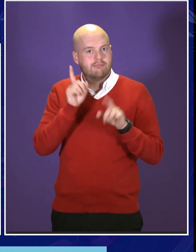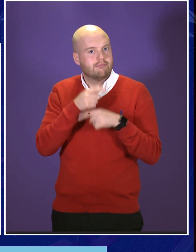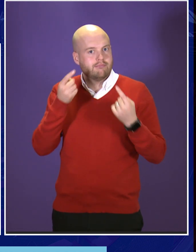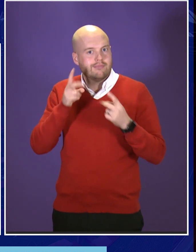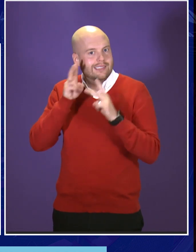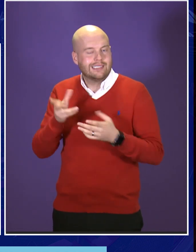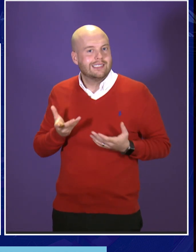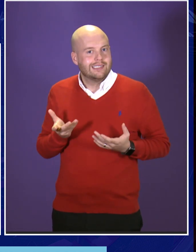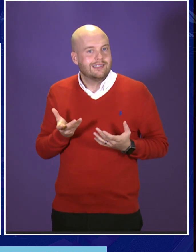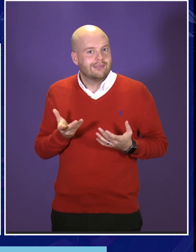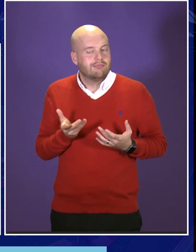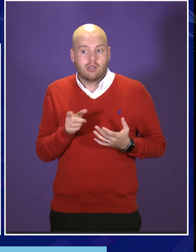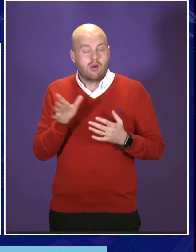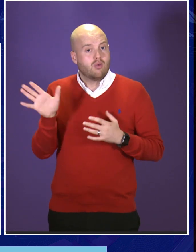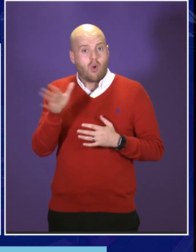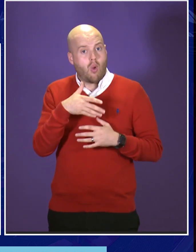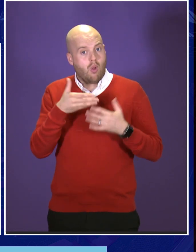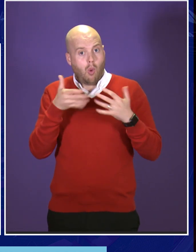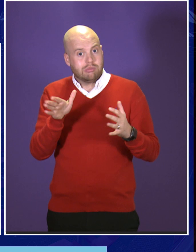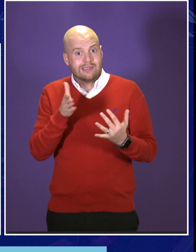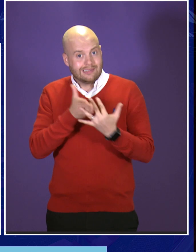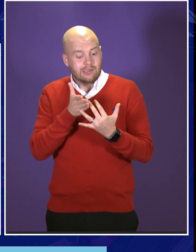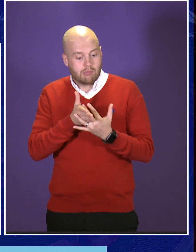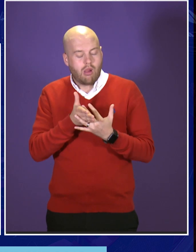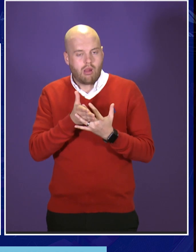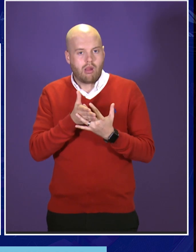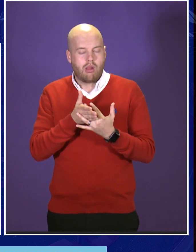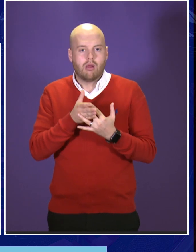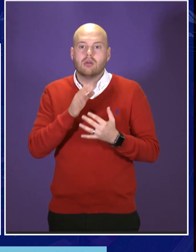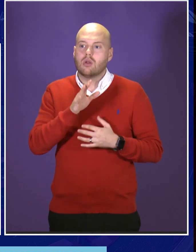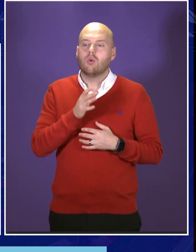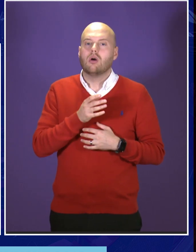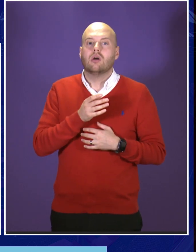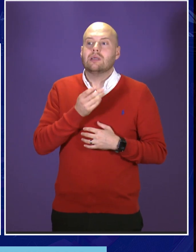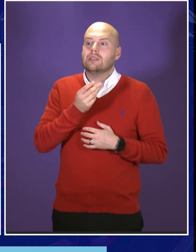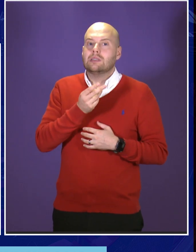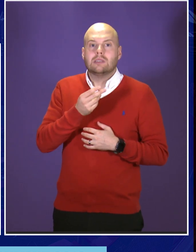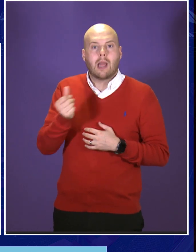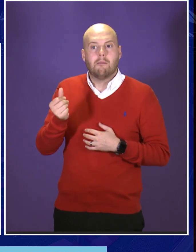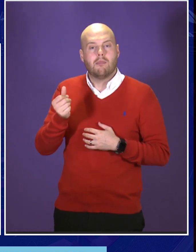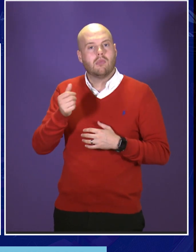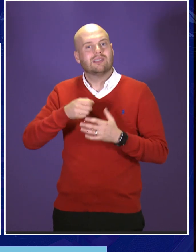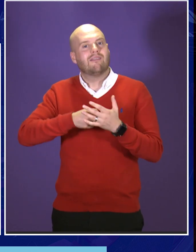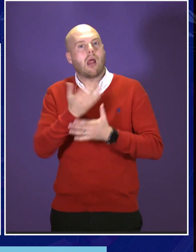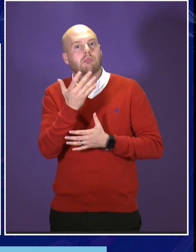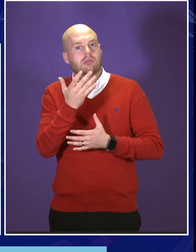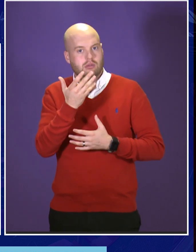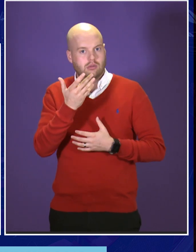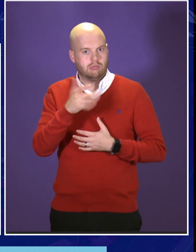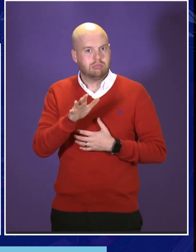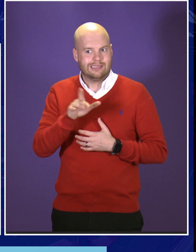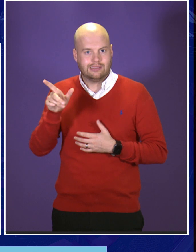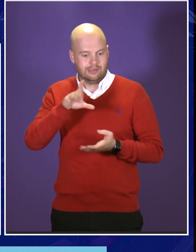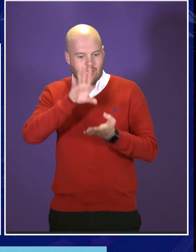and all of the imagery. So although we've created augmented reality experience for some of the sites, we've had developers coming up and downloading some